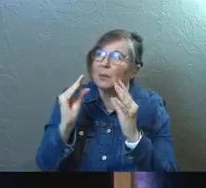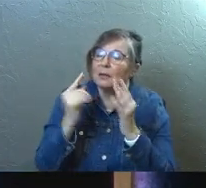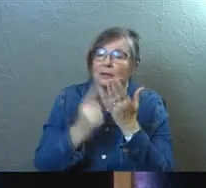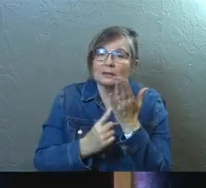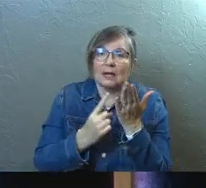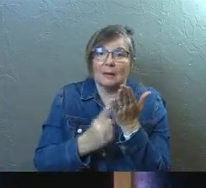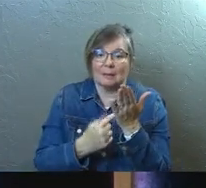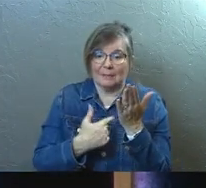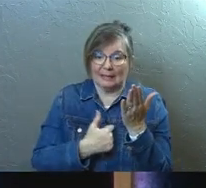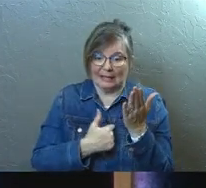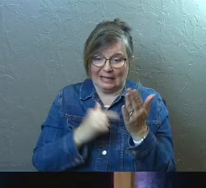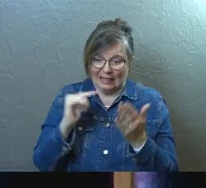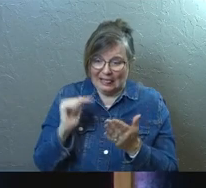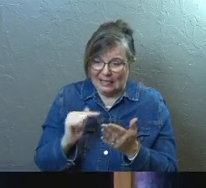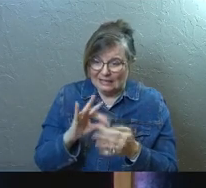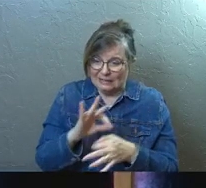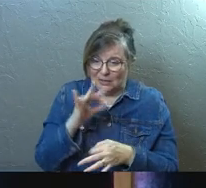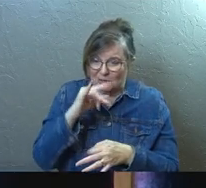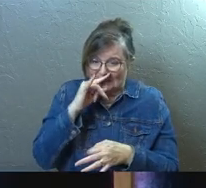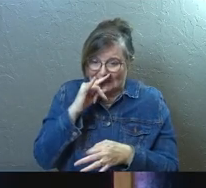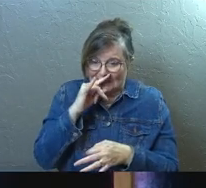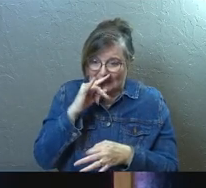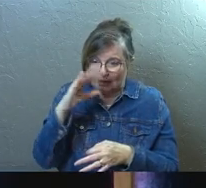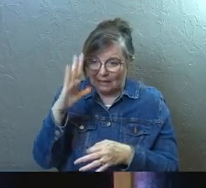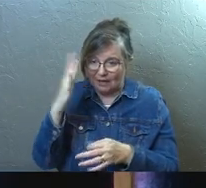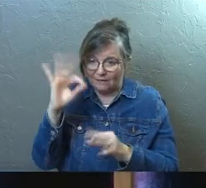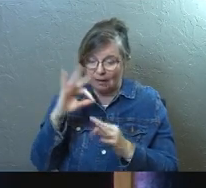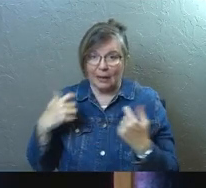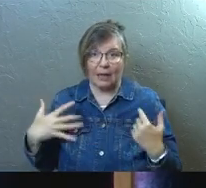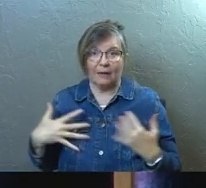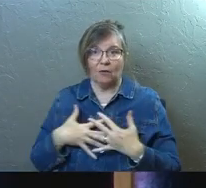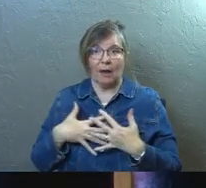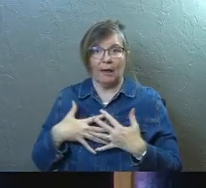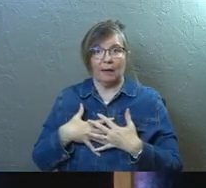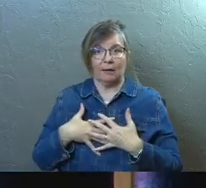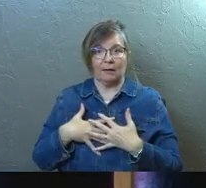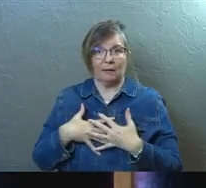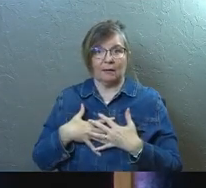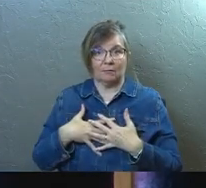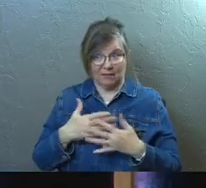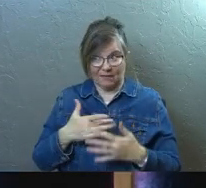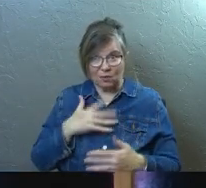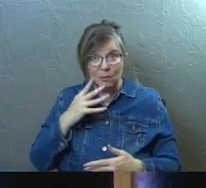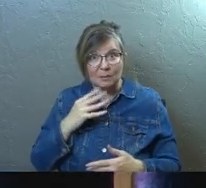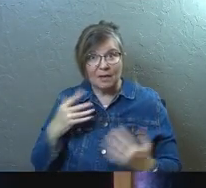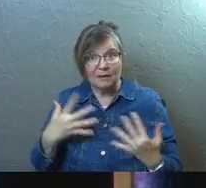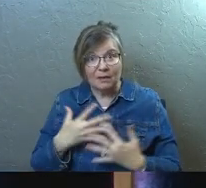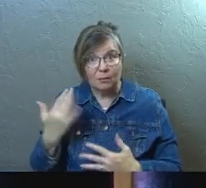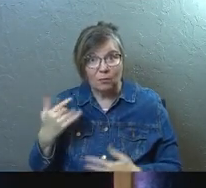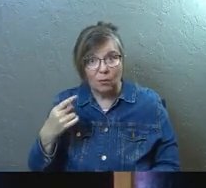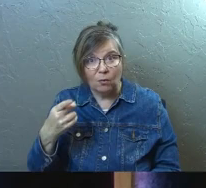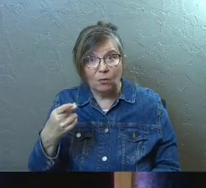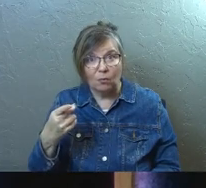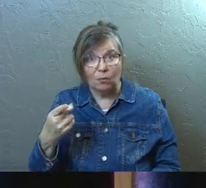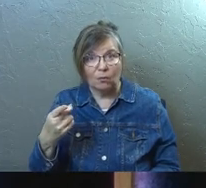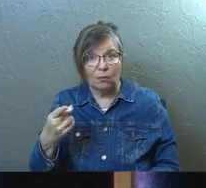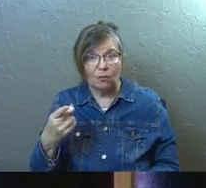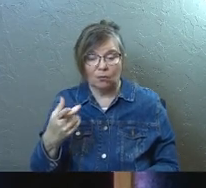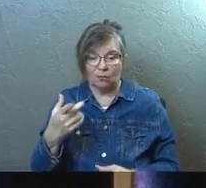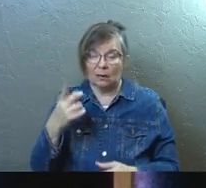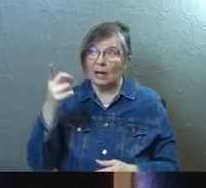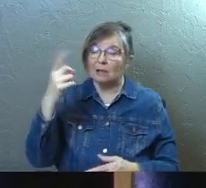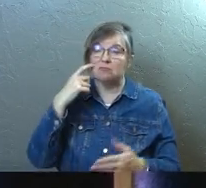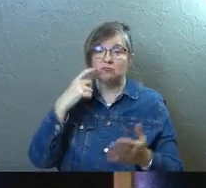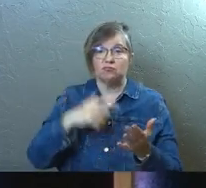And sometimes me as a little spiritual kid in God's family, I get afraid. You ever get afraid? And